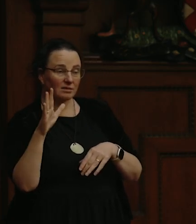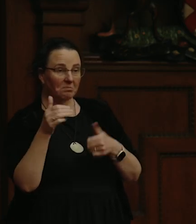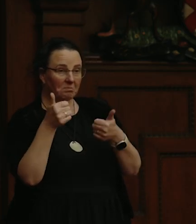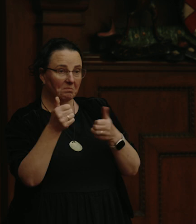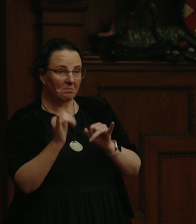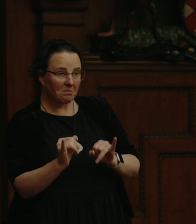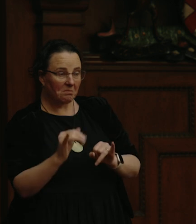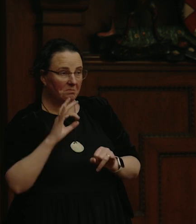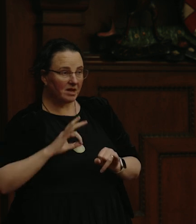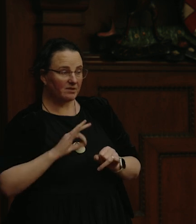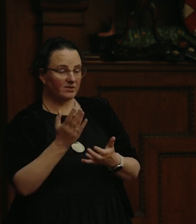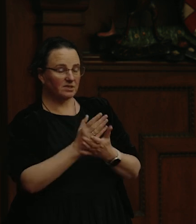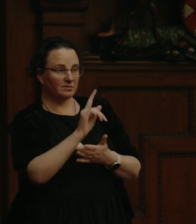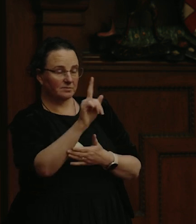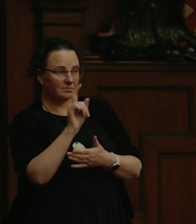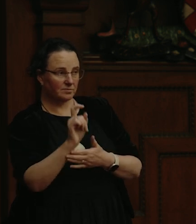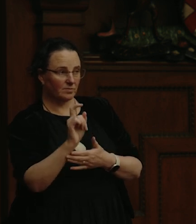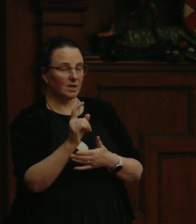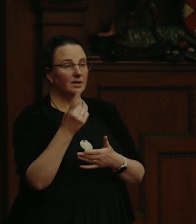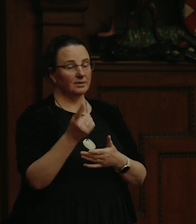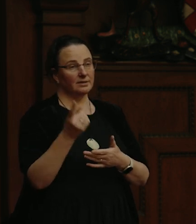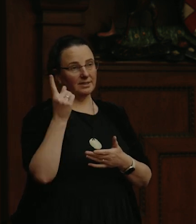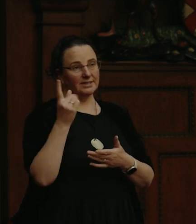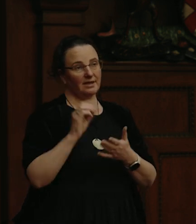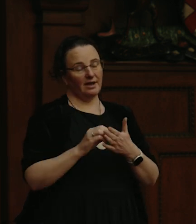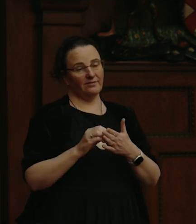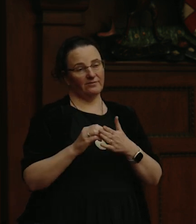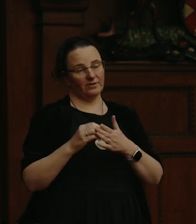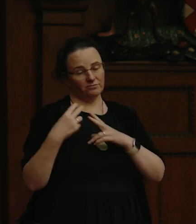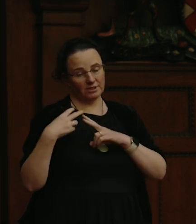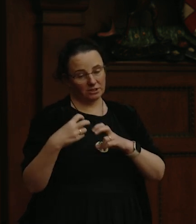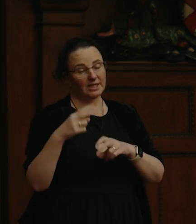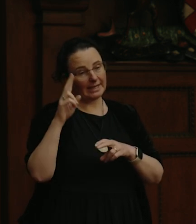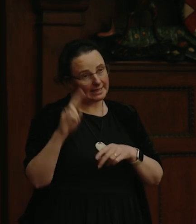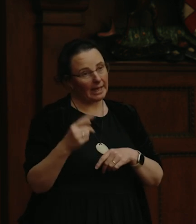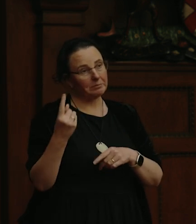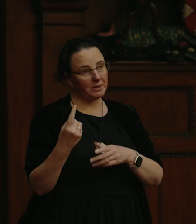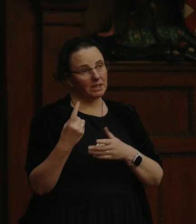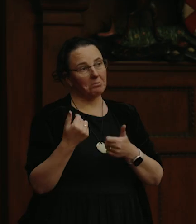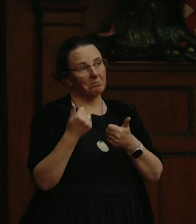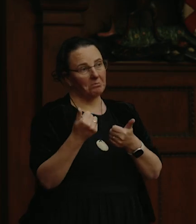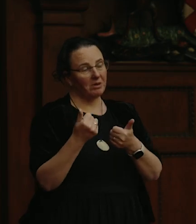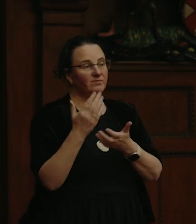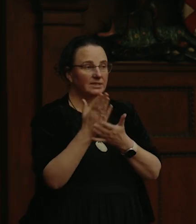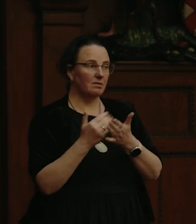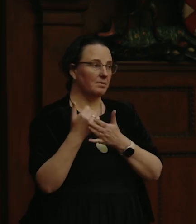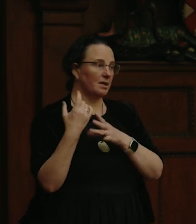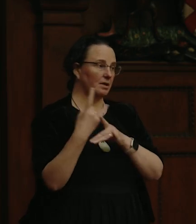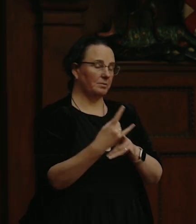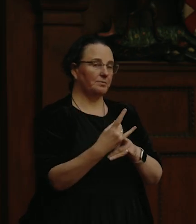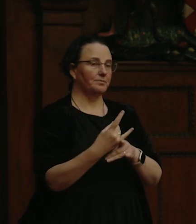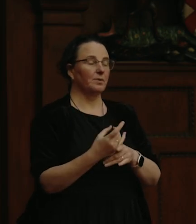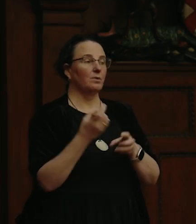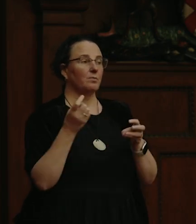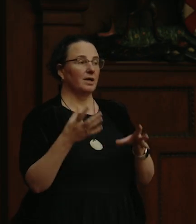benefit. Those Cochrane reviews, and there was a DREAM study, but they can be helpful. This is a bit of a practical